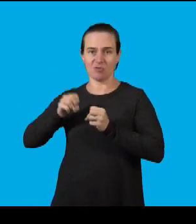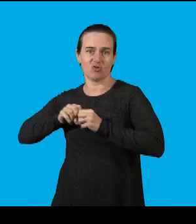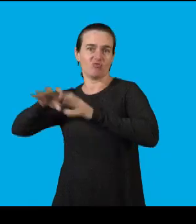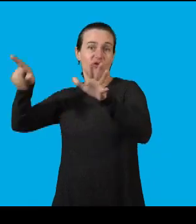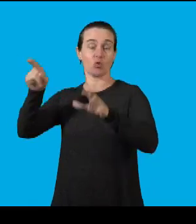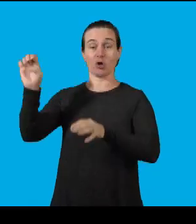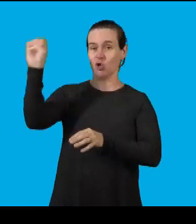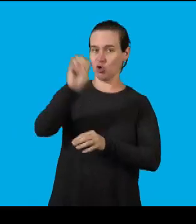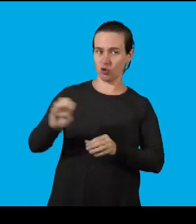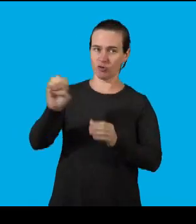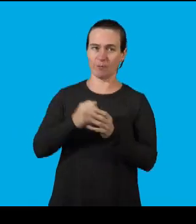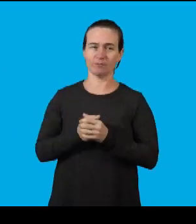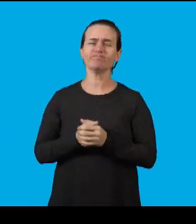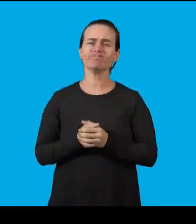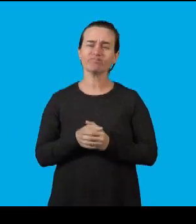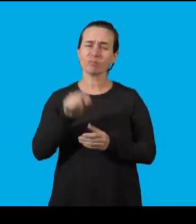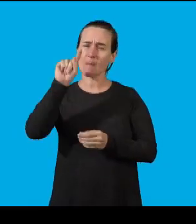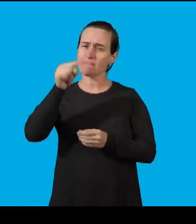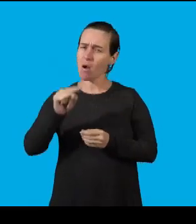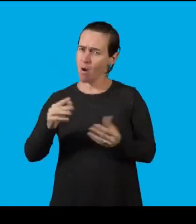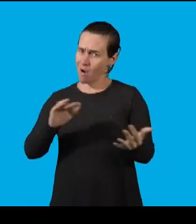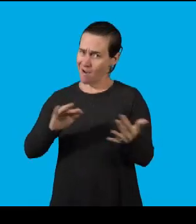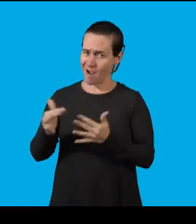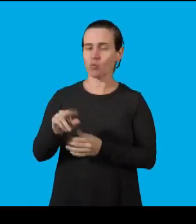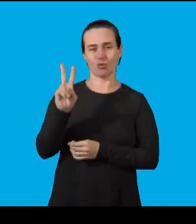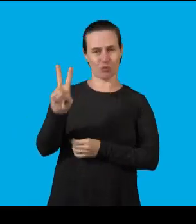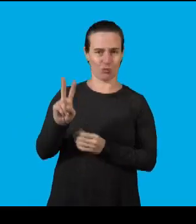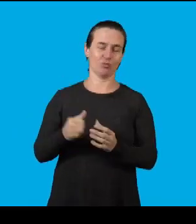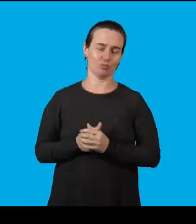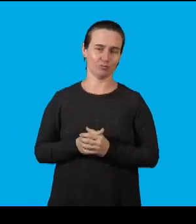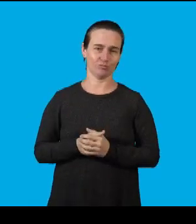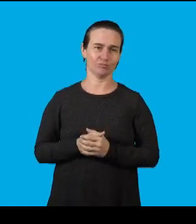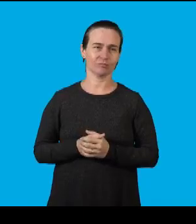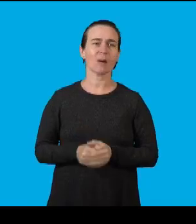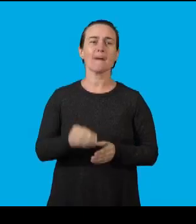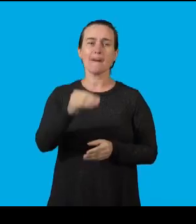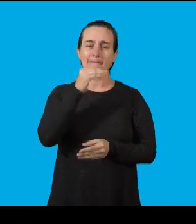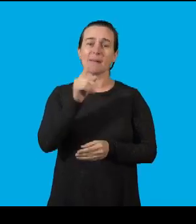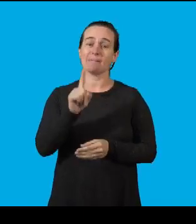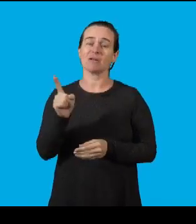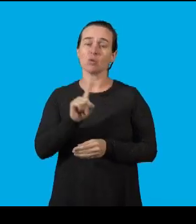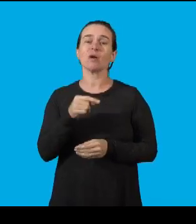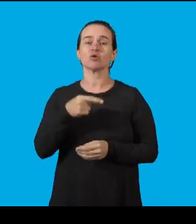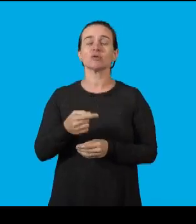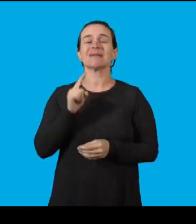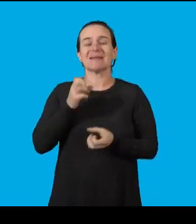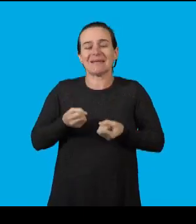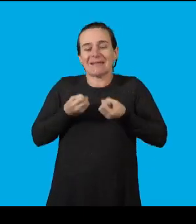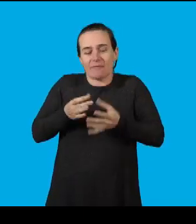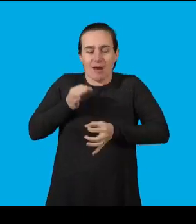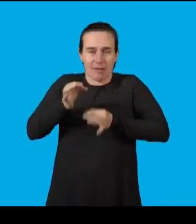to Europe? You can see the mark allocation there. It's 2 marks, which means you just provide